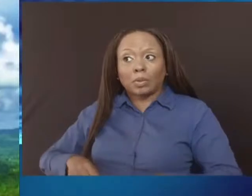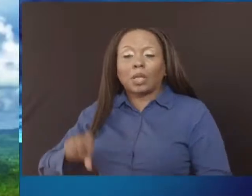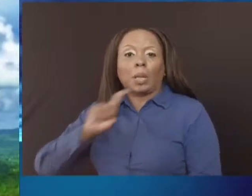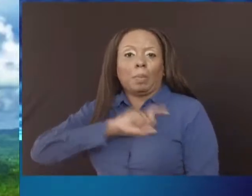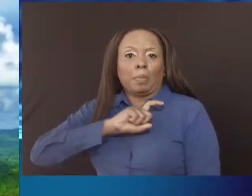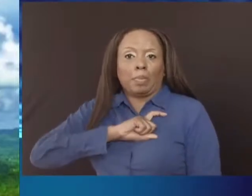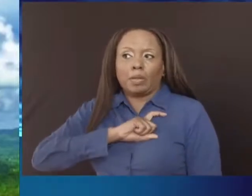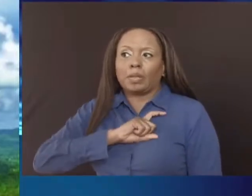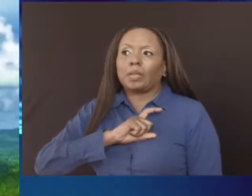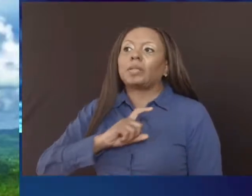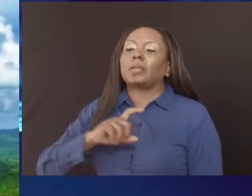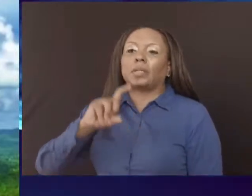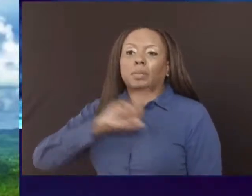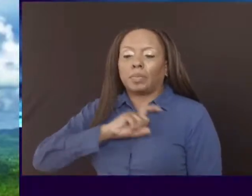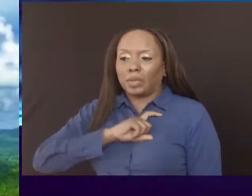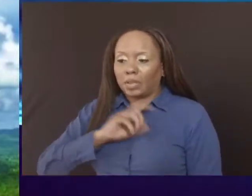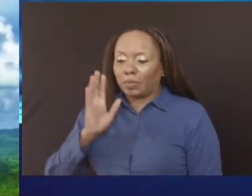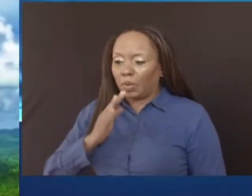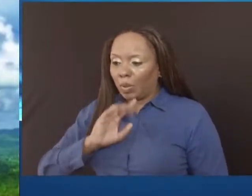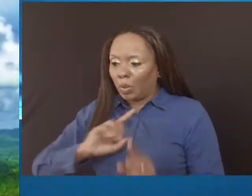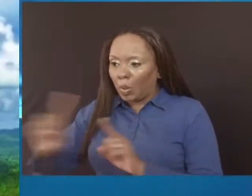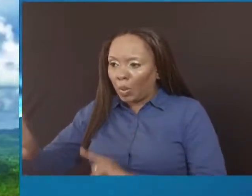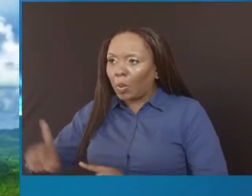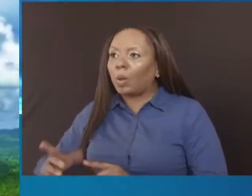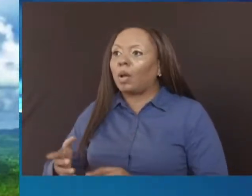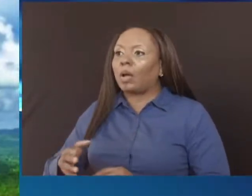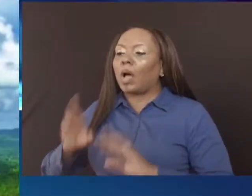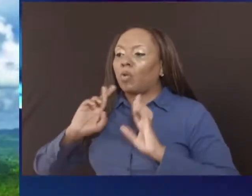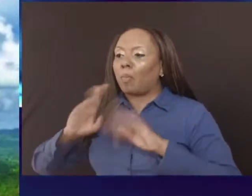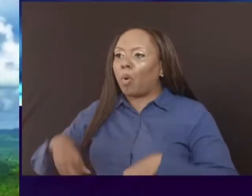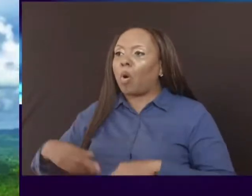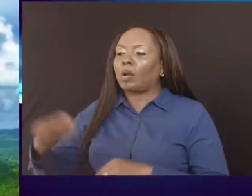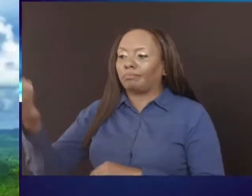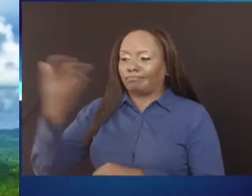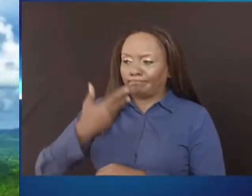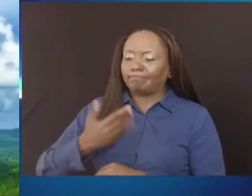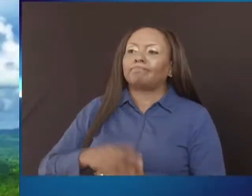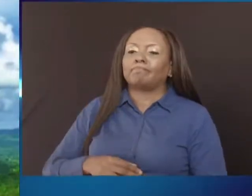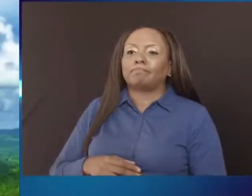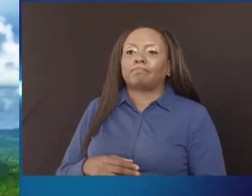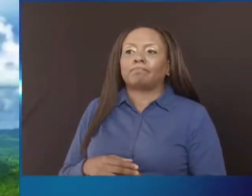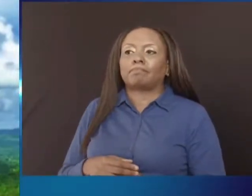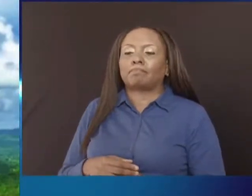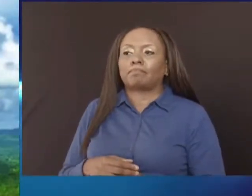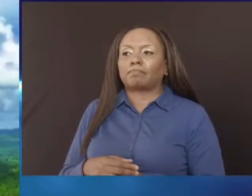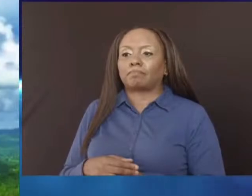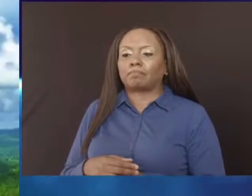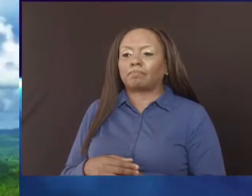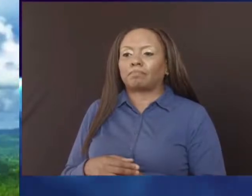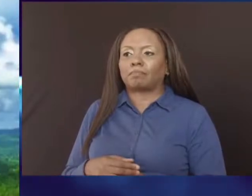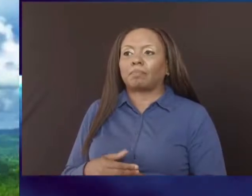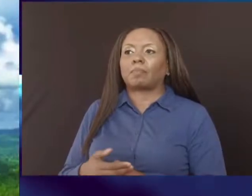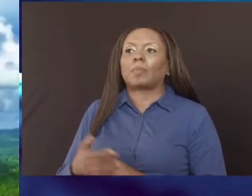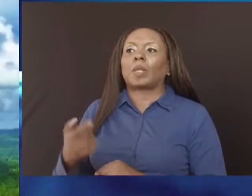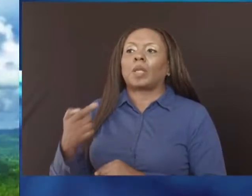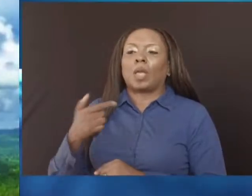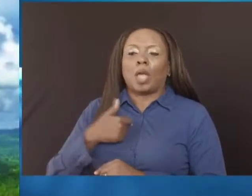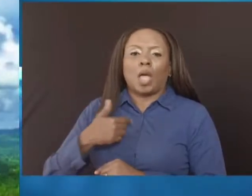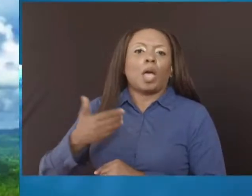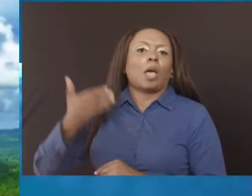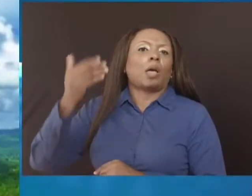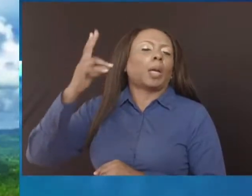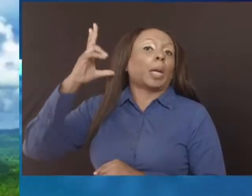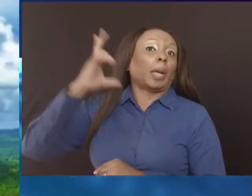police officers reporting at the center. They usually tend to report in quite a timely fashion. Then I am informed of this through the